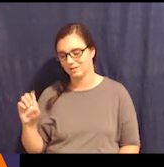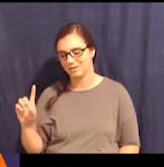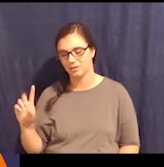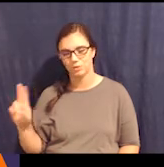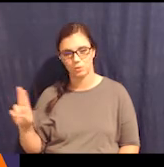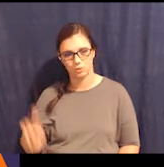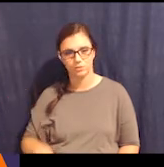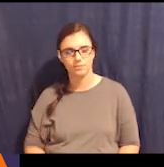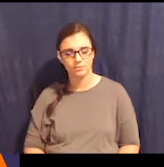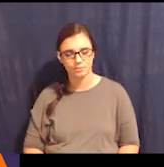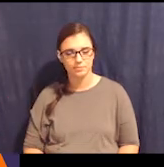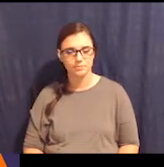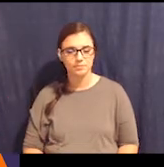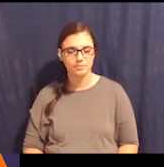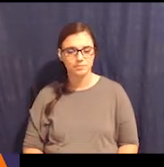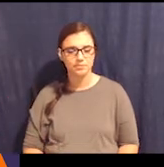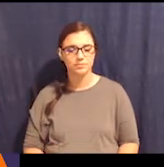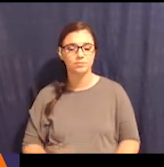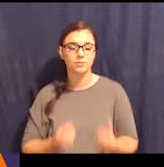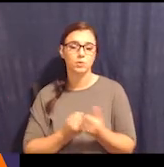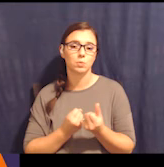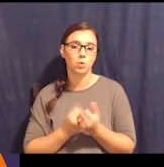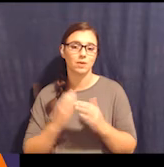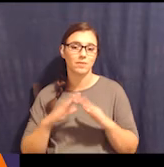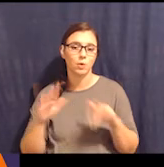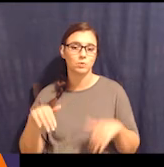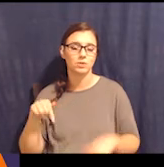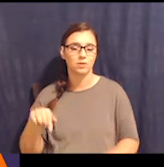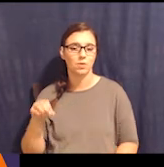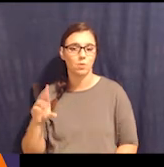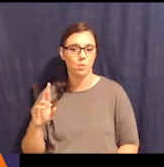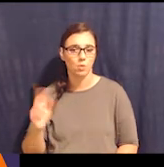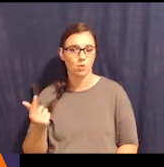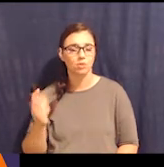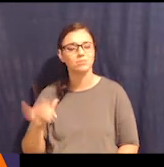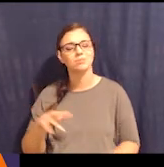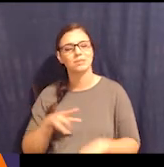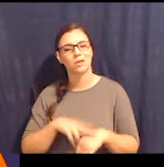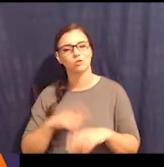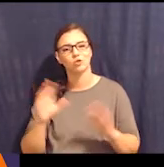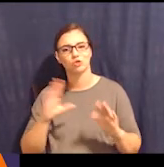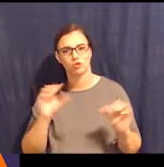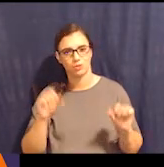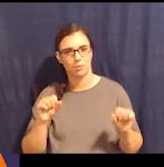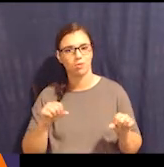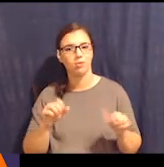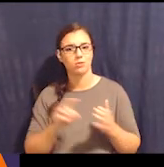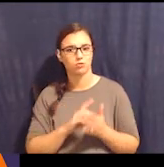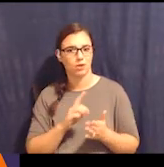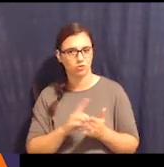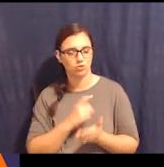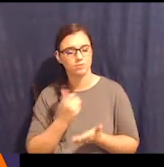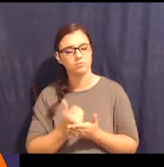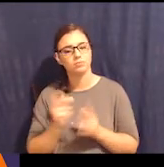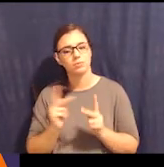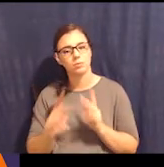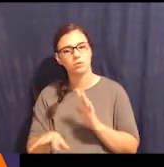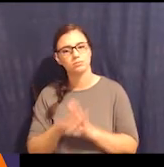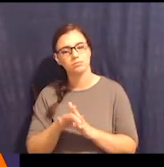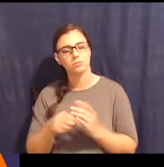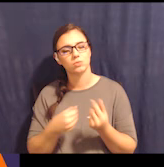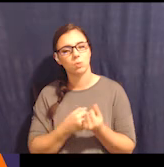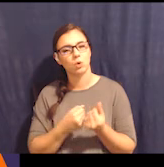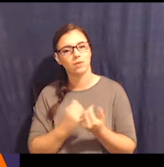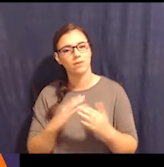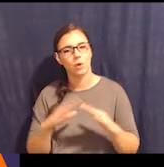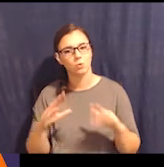SupportiveHousing.org is a national searchable directory that helps individuals locate supportive housing resources by zip code.